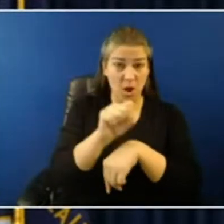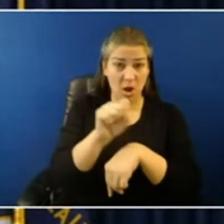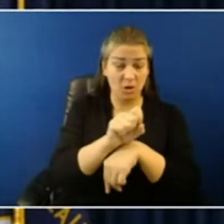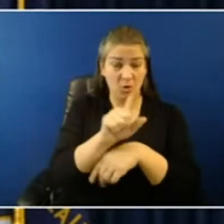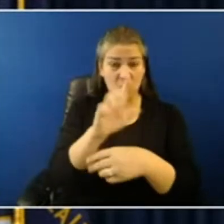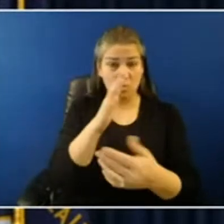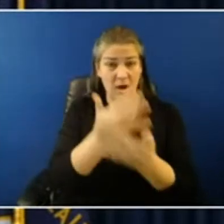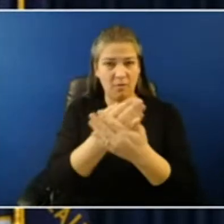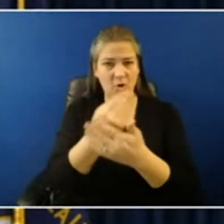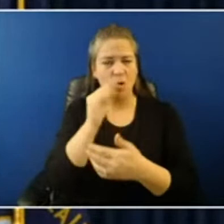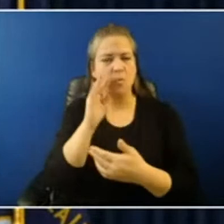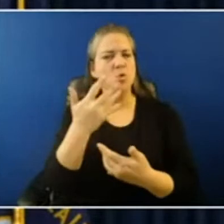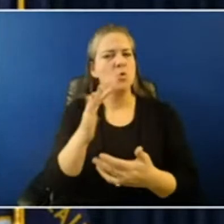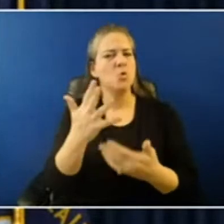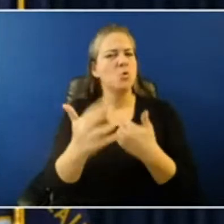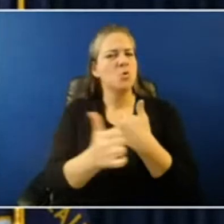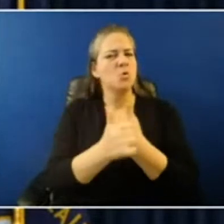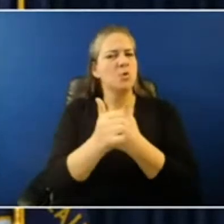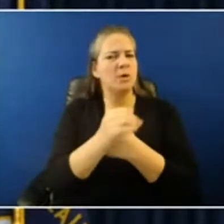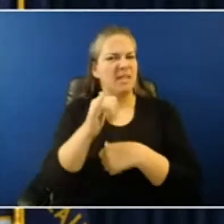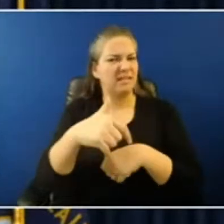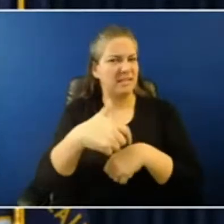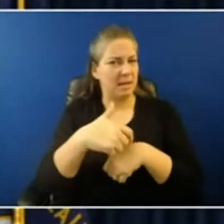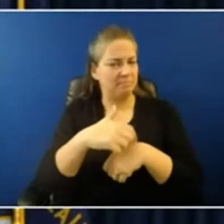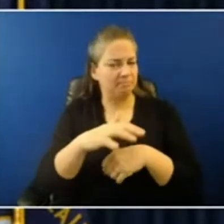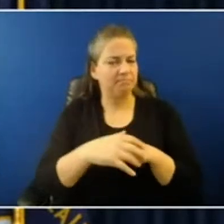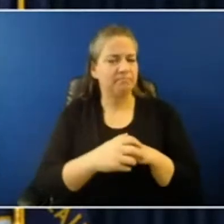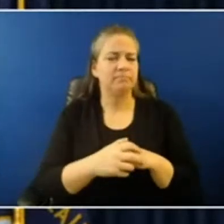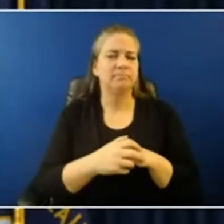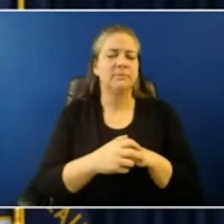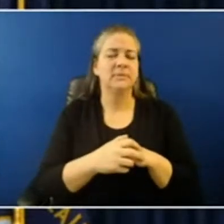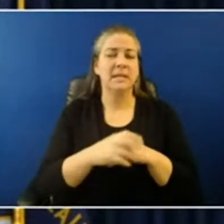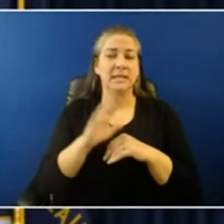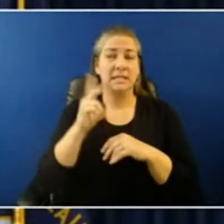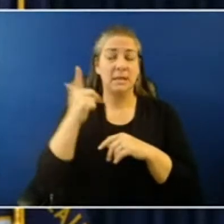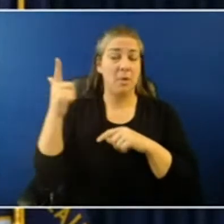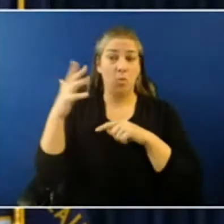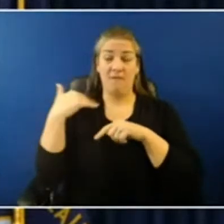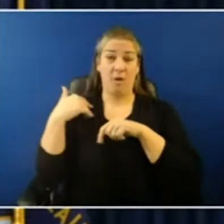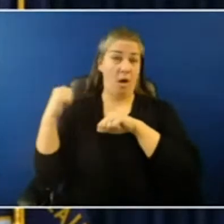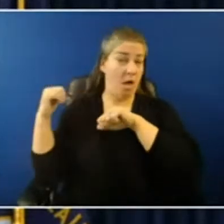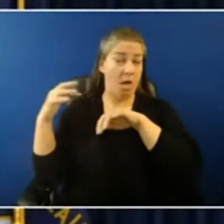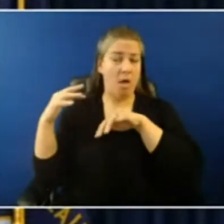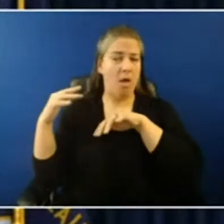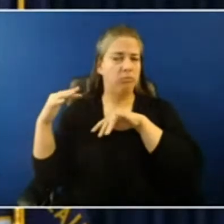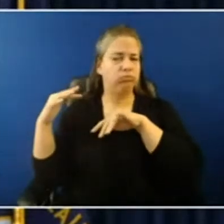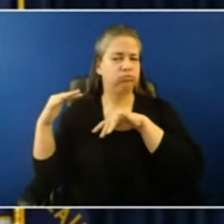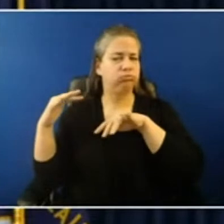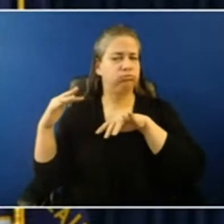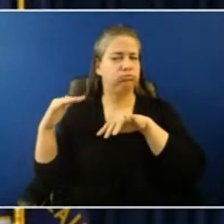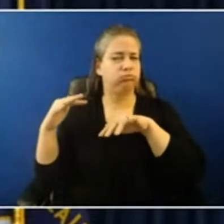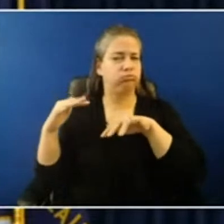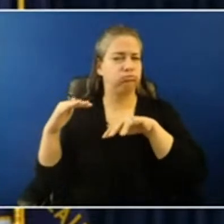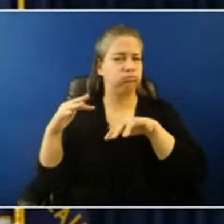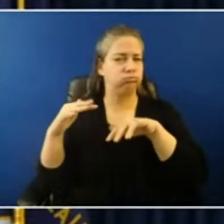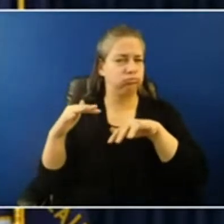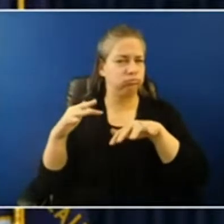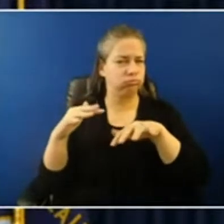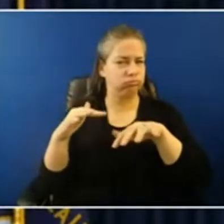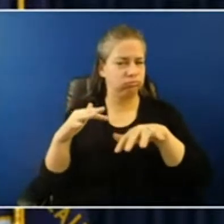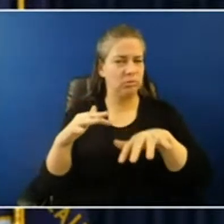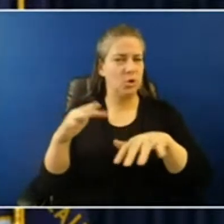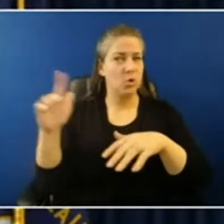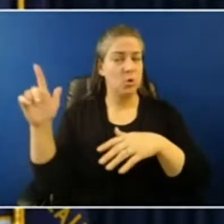in that area. Given that it's moving a little bit slower, there are some areas in Kentucky that it'll only hit at nightfall